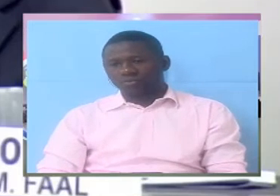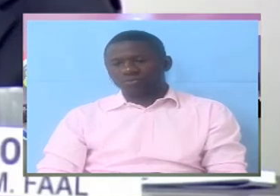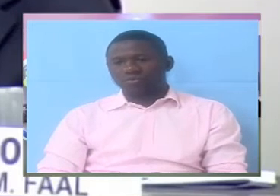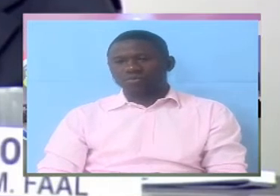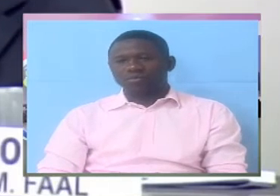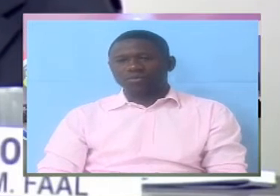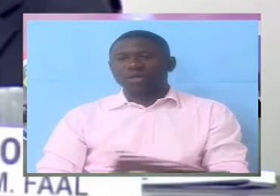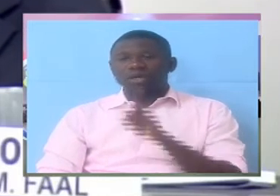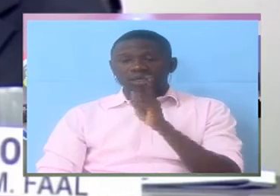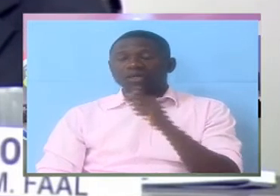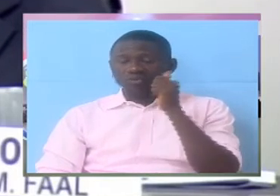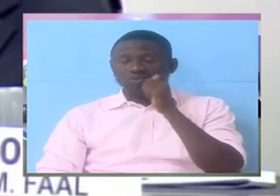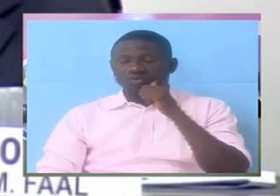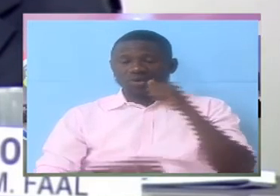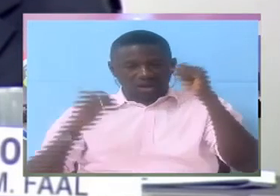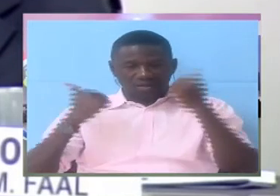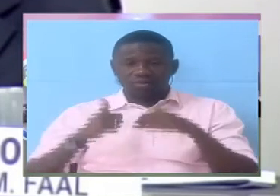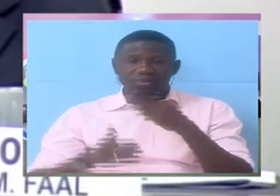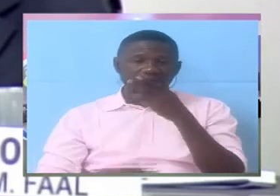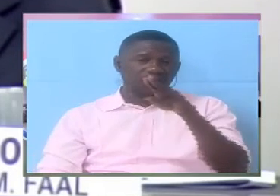That used to happen at the NIA,